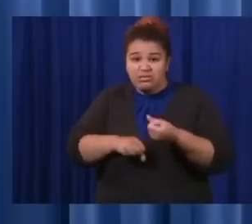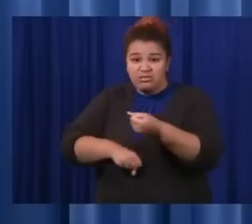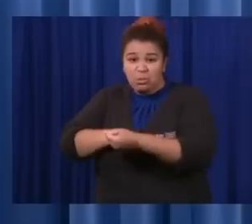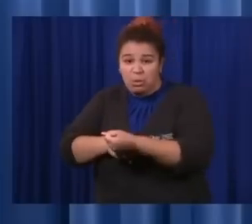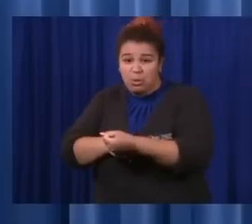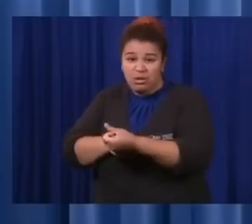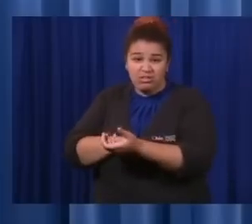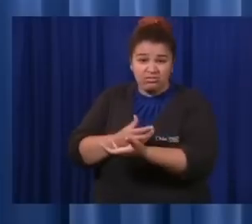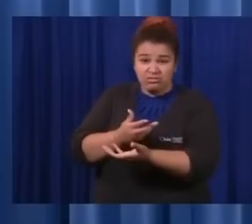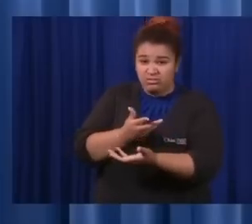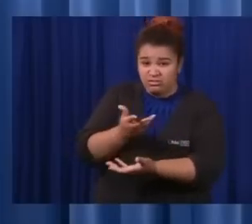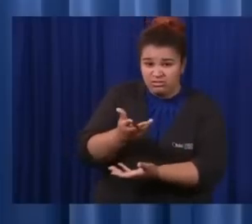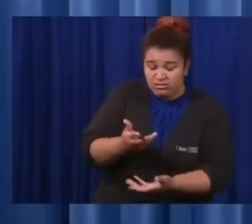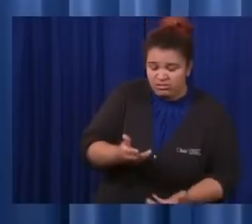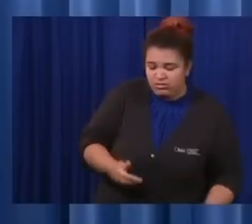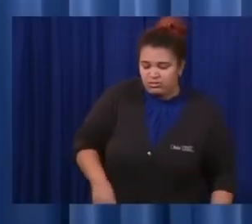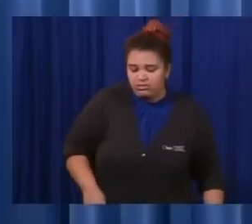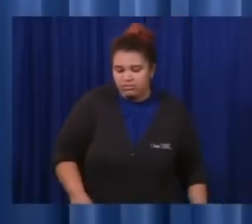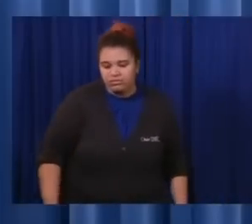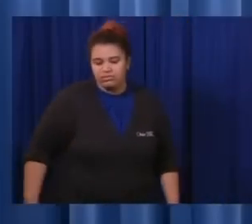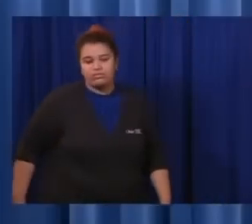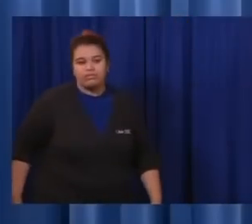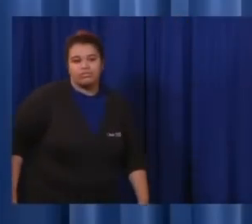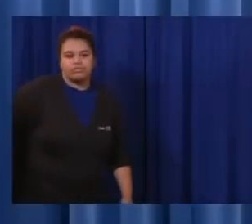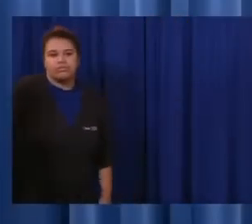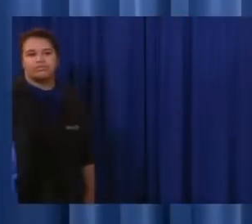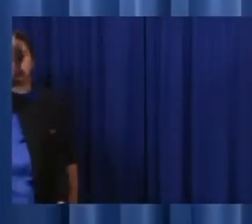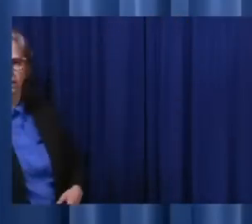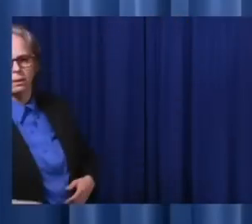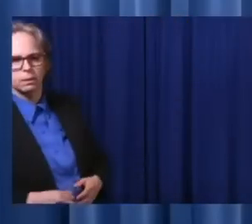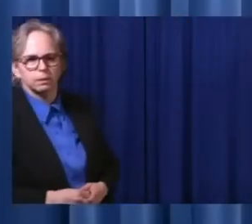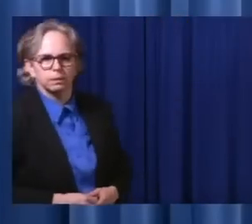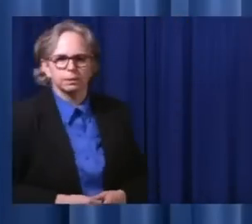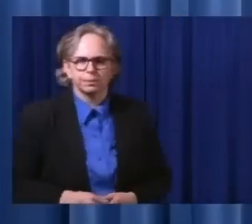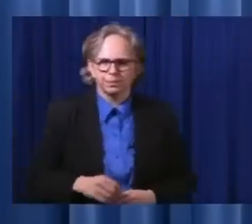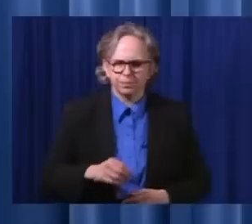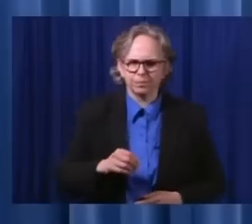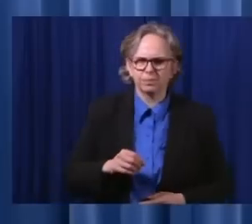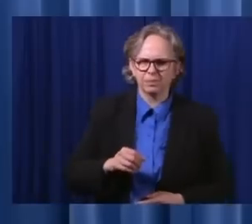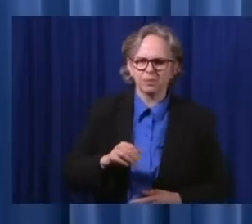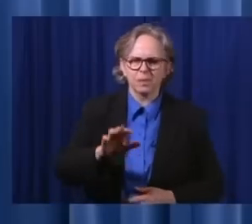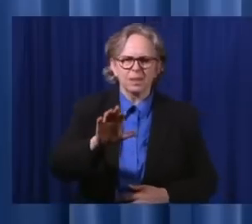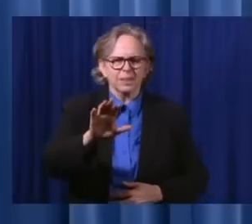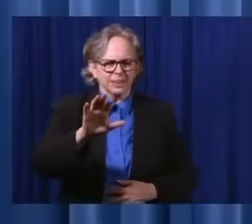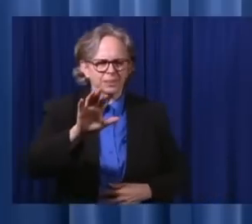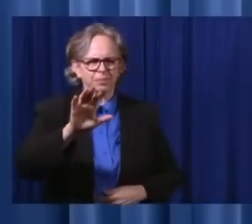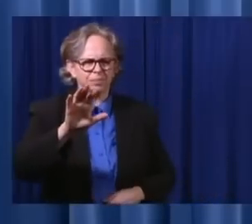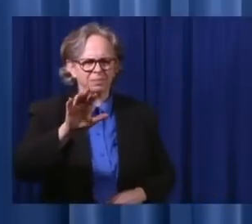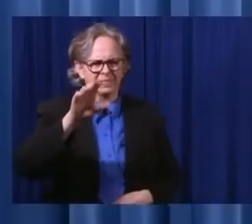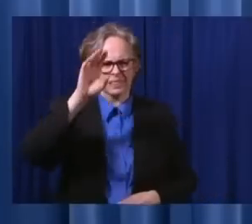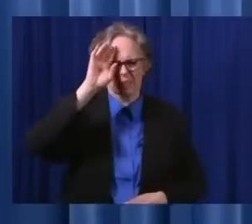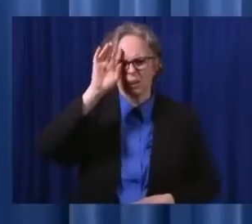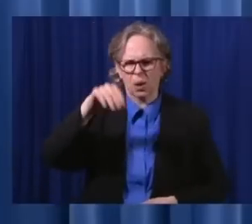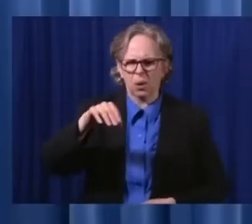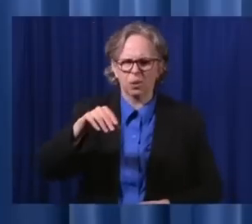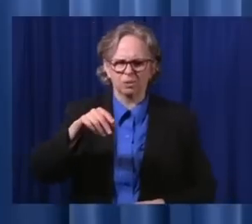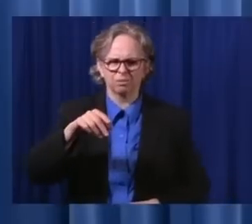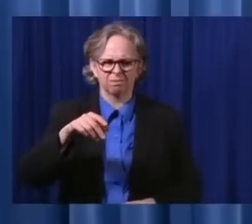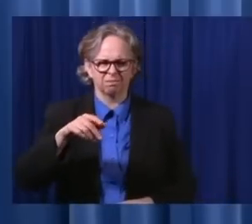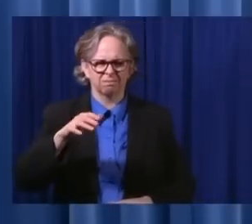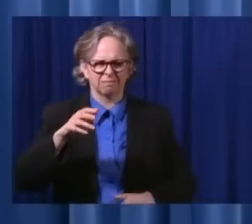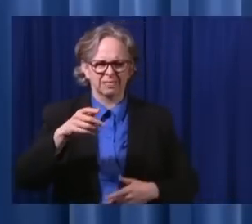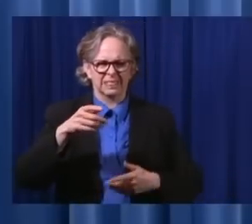my recollection that, I know that we are actually subsidizing